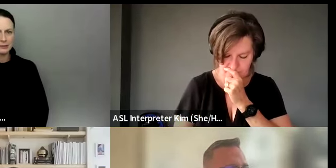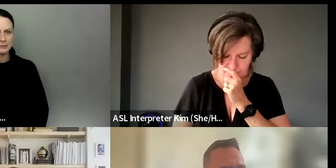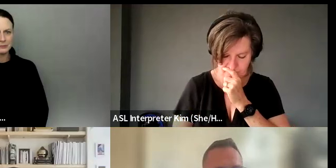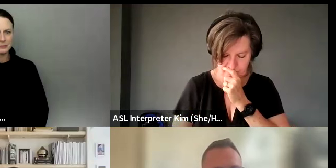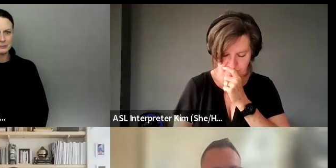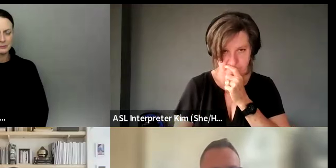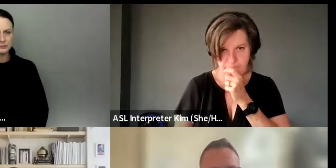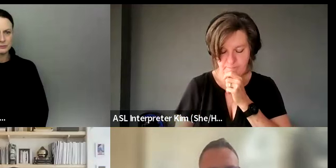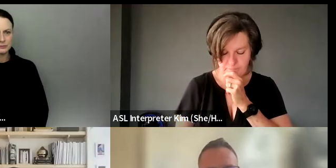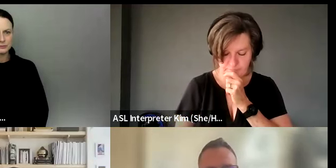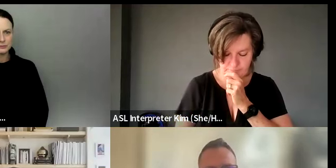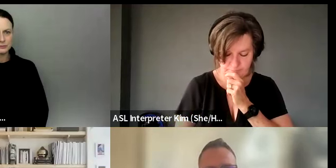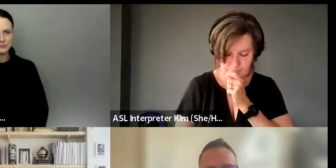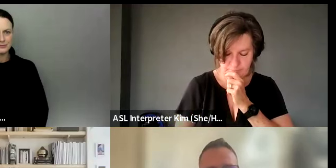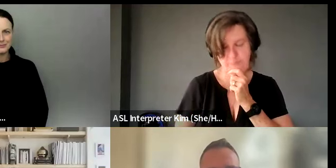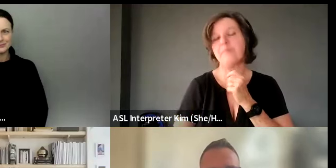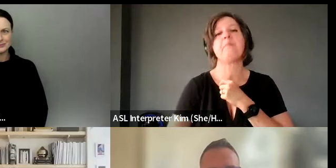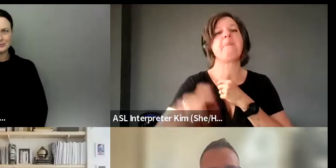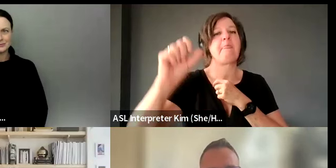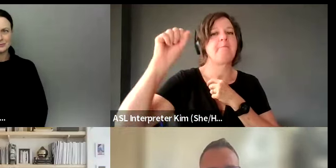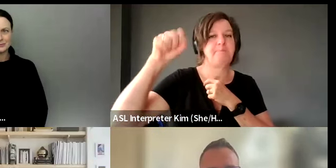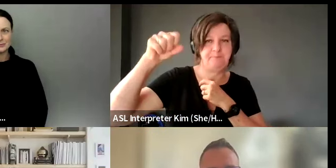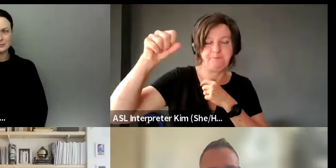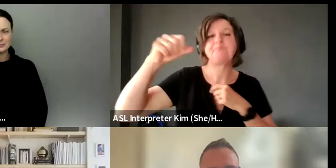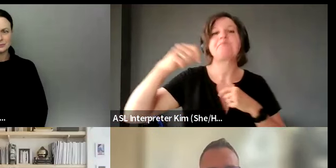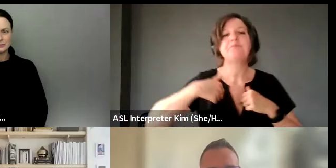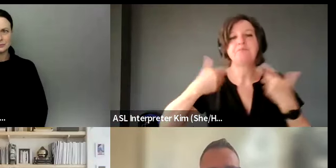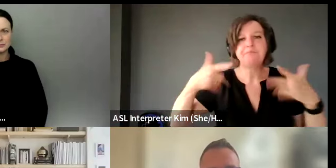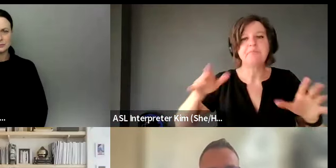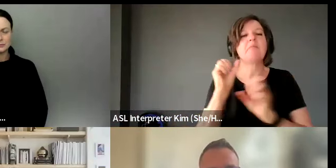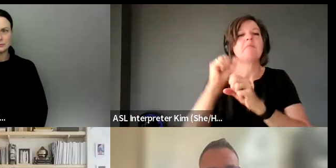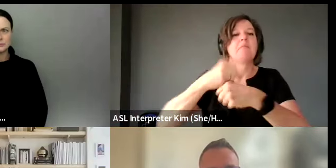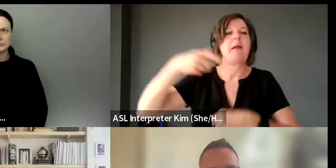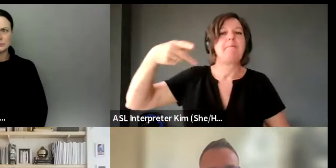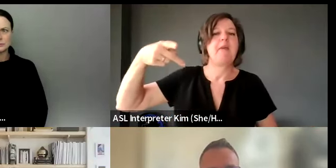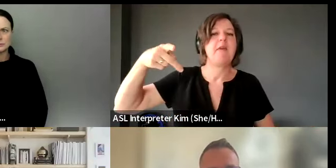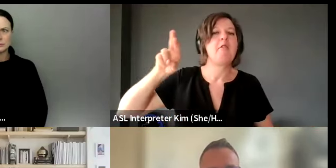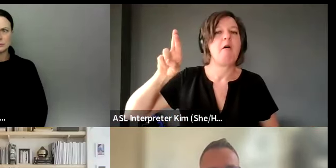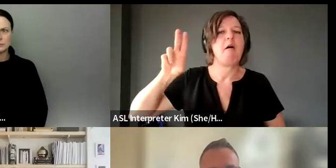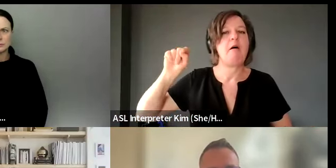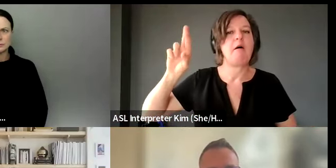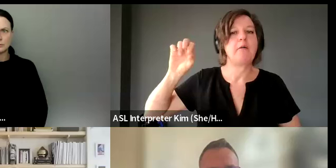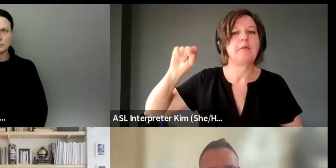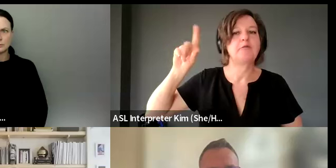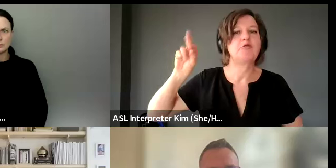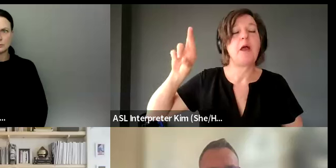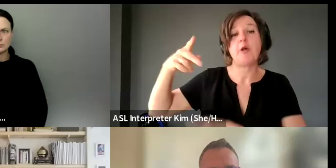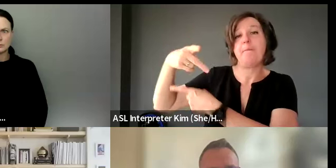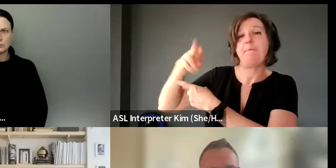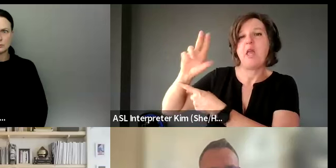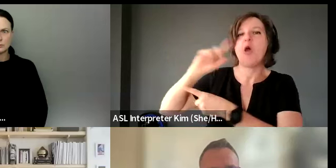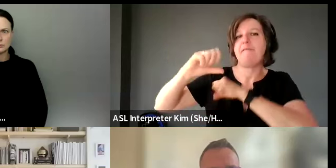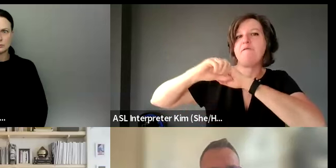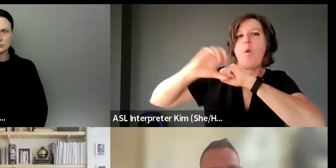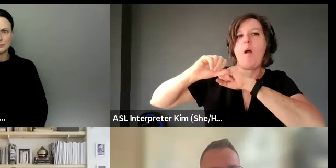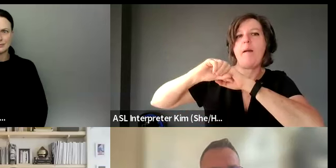one. Yeah, so I created a PR tracker, PR for public relations, not pull